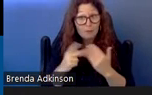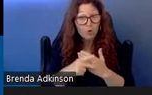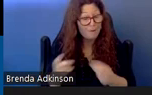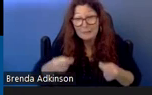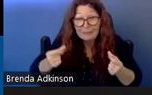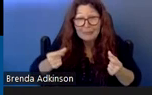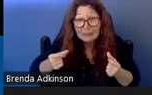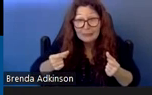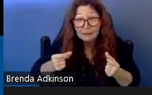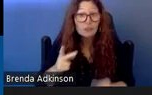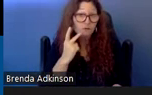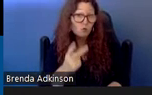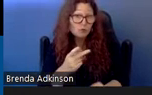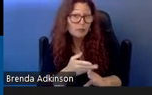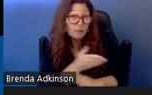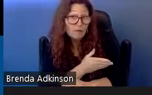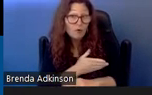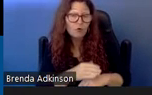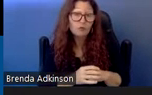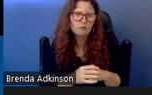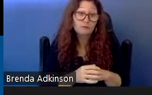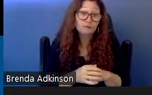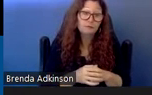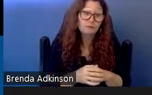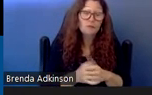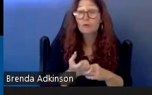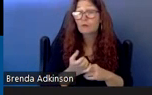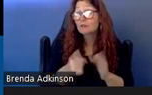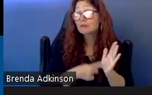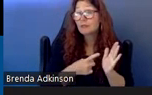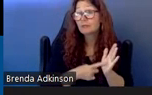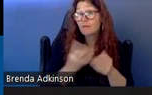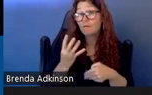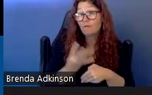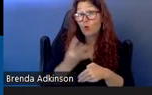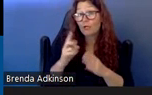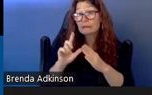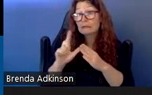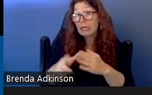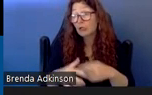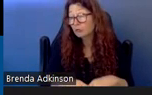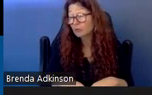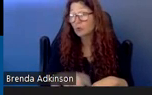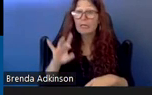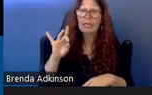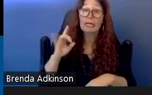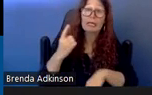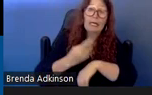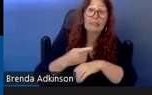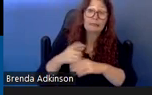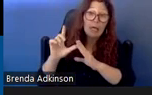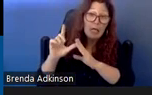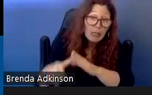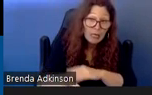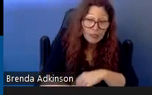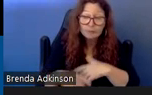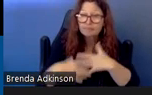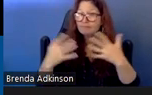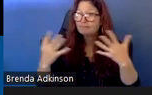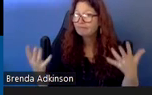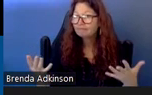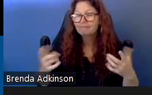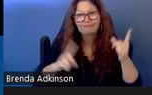it, 4 to 8 days post declaration, and it really just